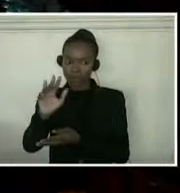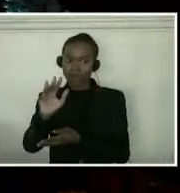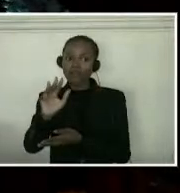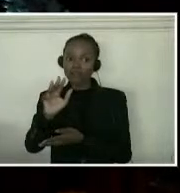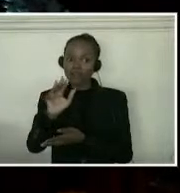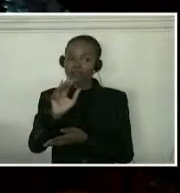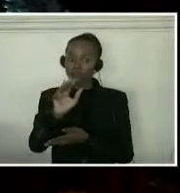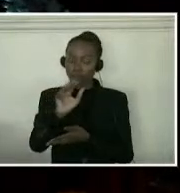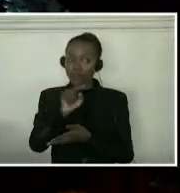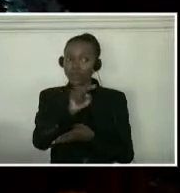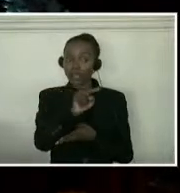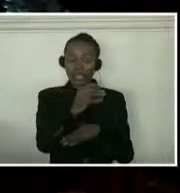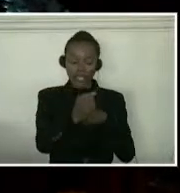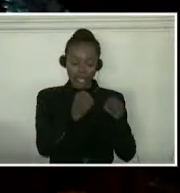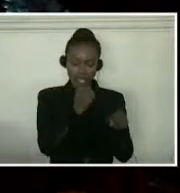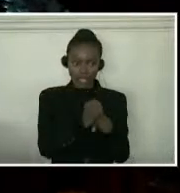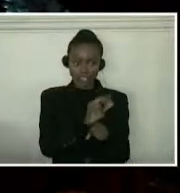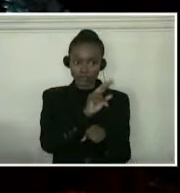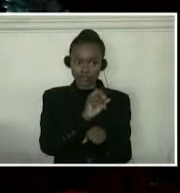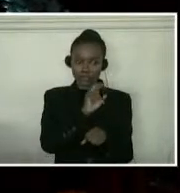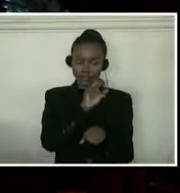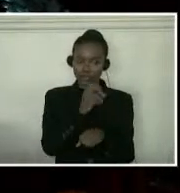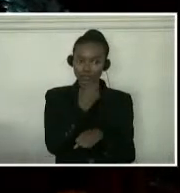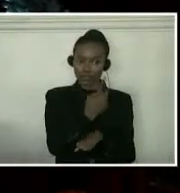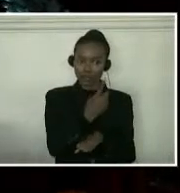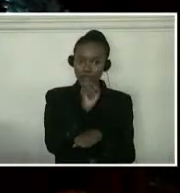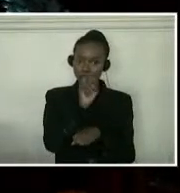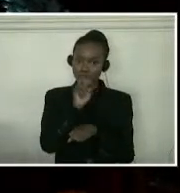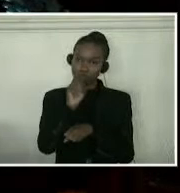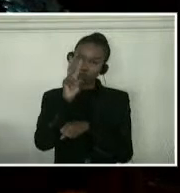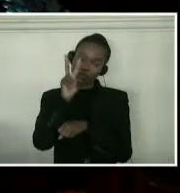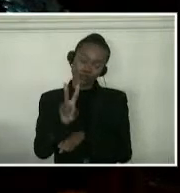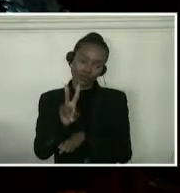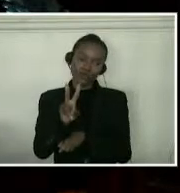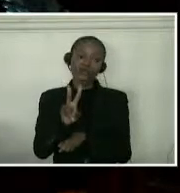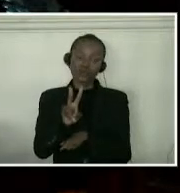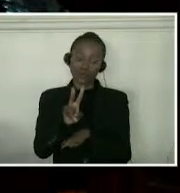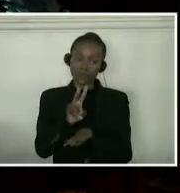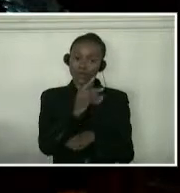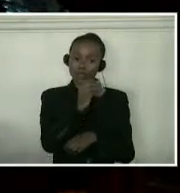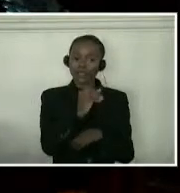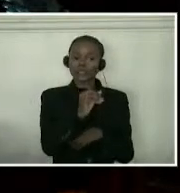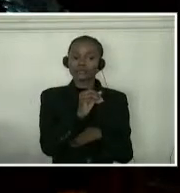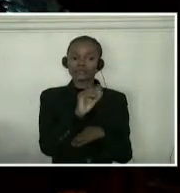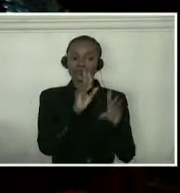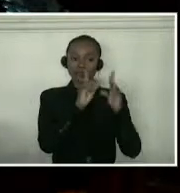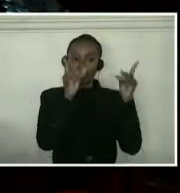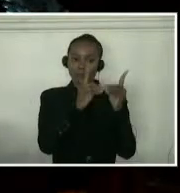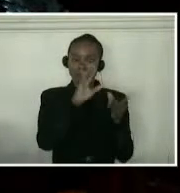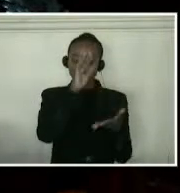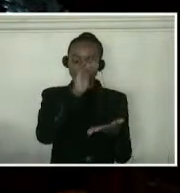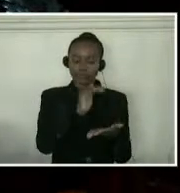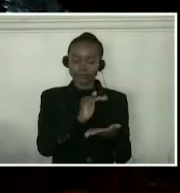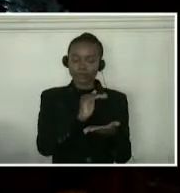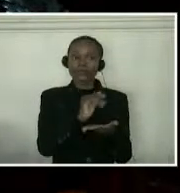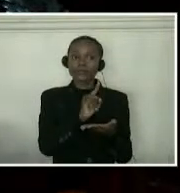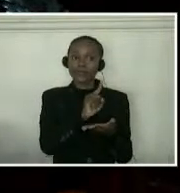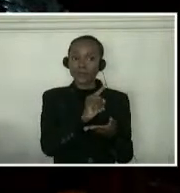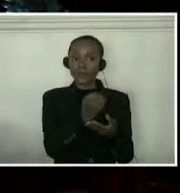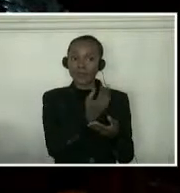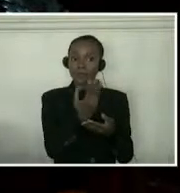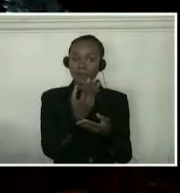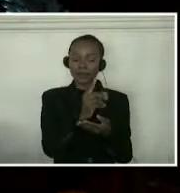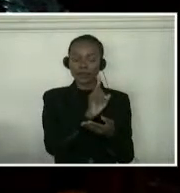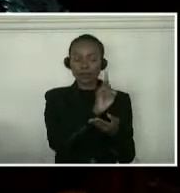department's equitable share budget was cut by 97.127 million rent we